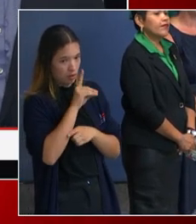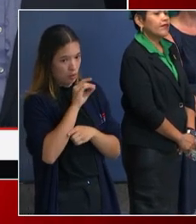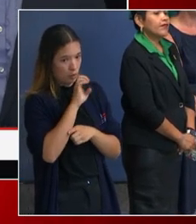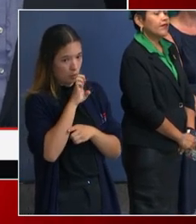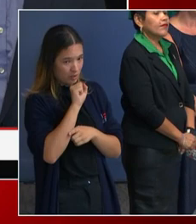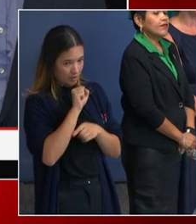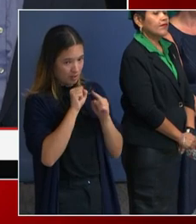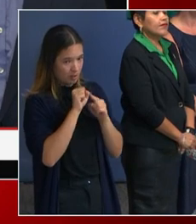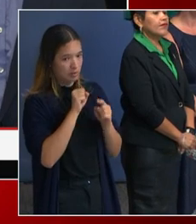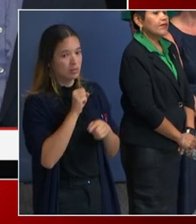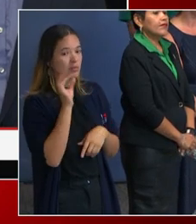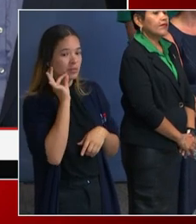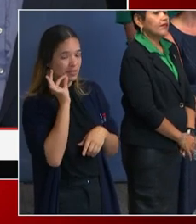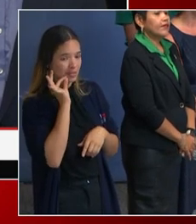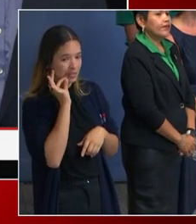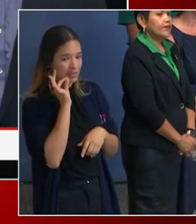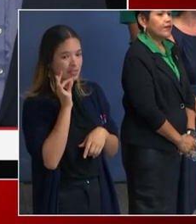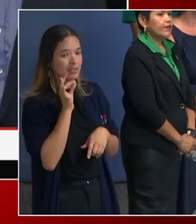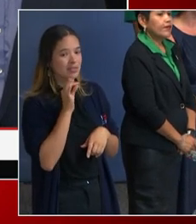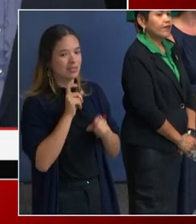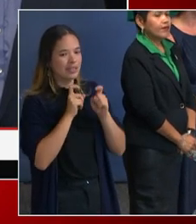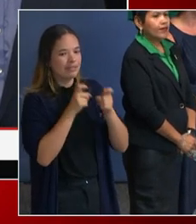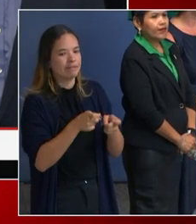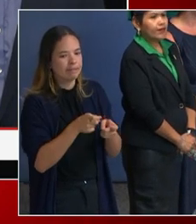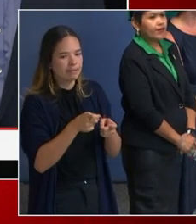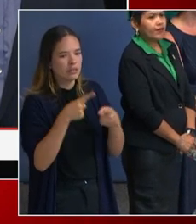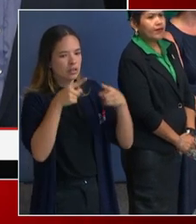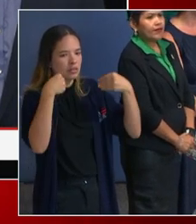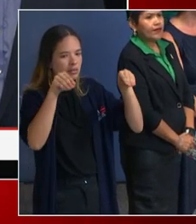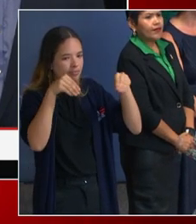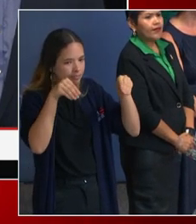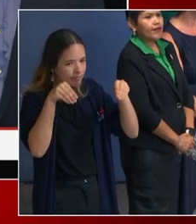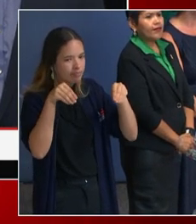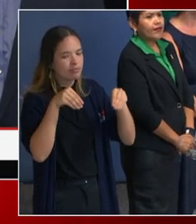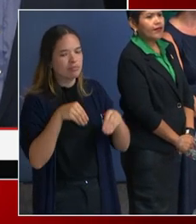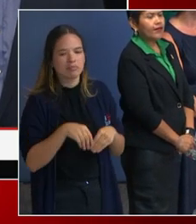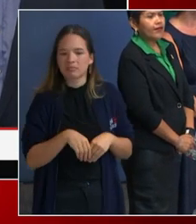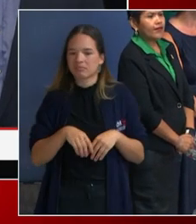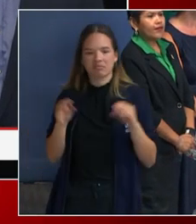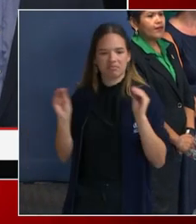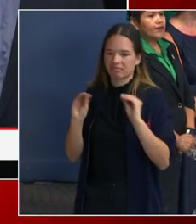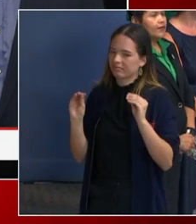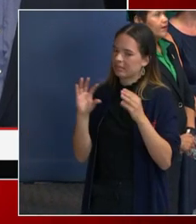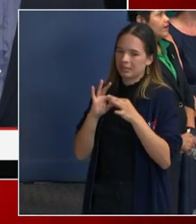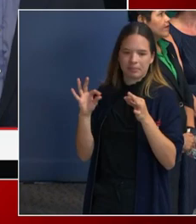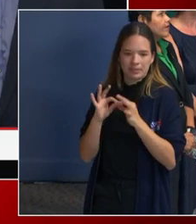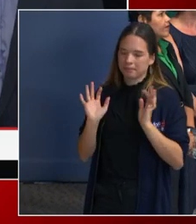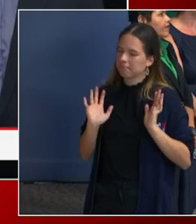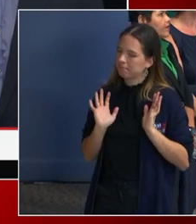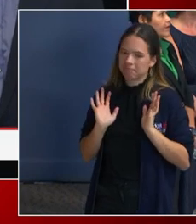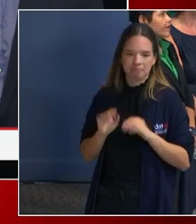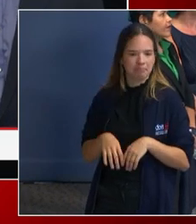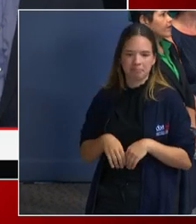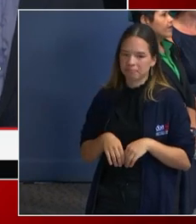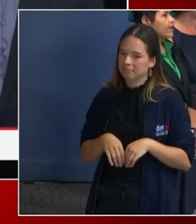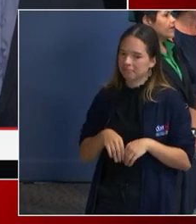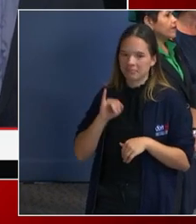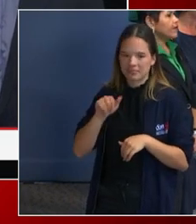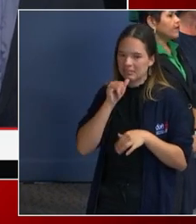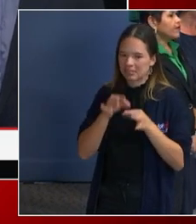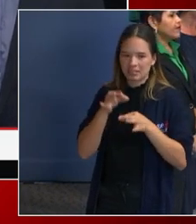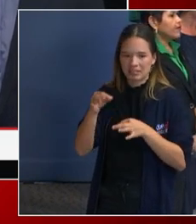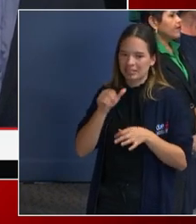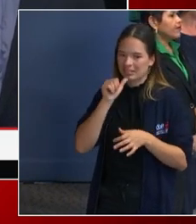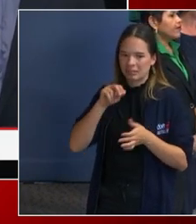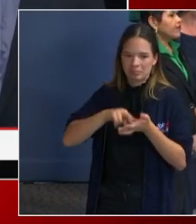there been a delay in this? We have no comment on it. There hasn't been a delay. I don't know what you mean. Has there